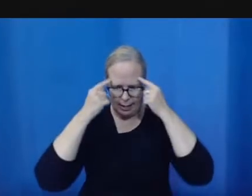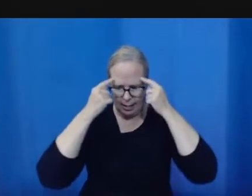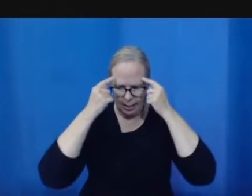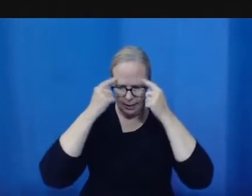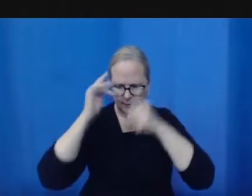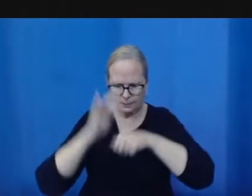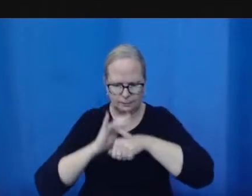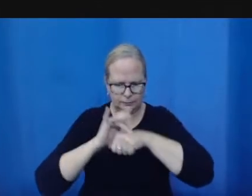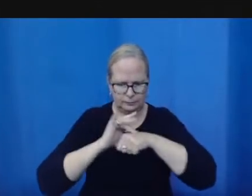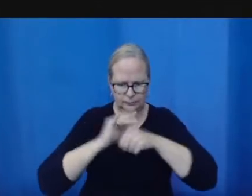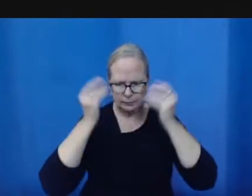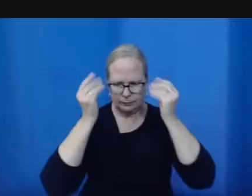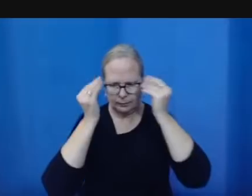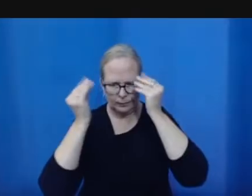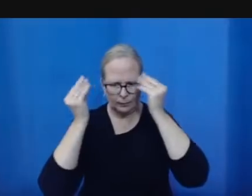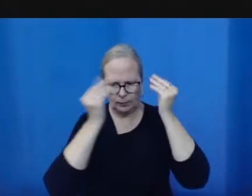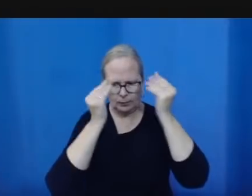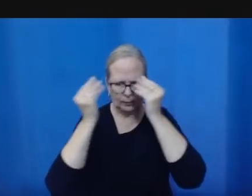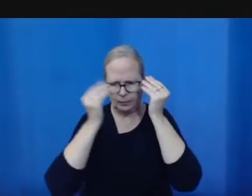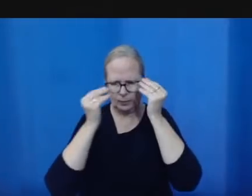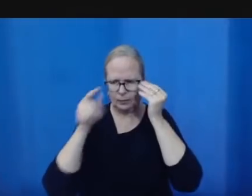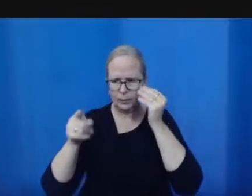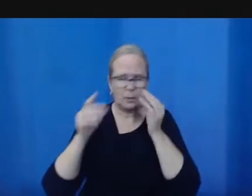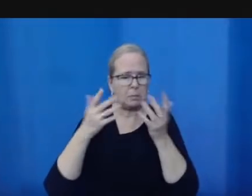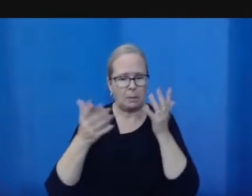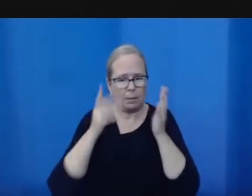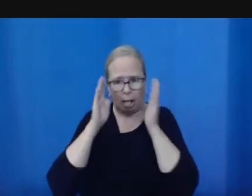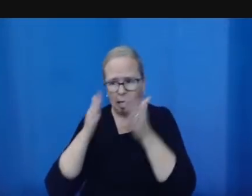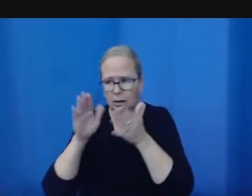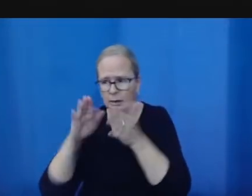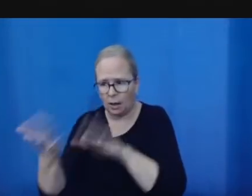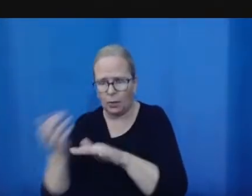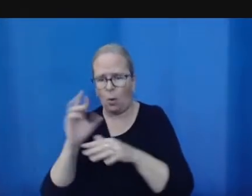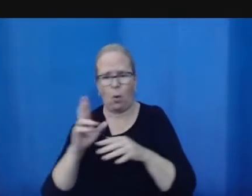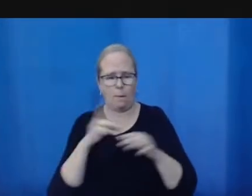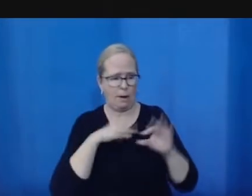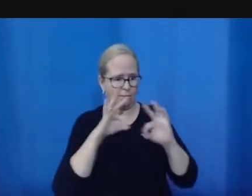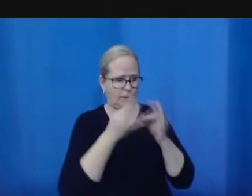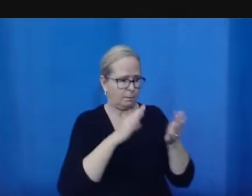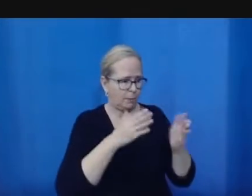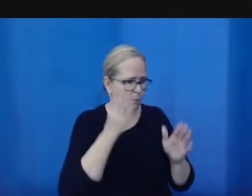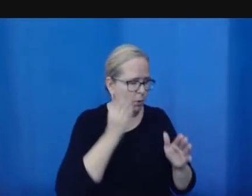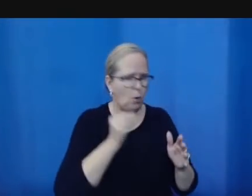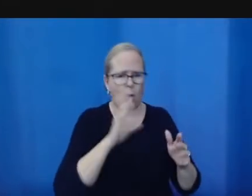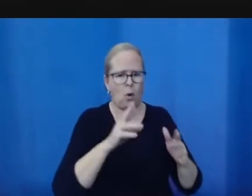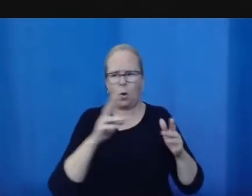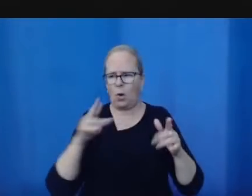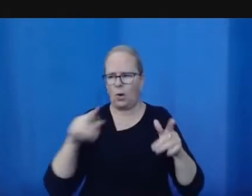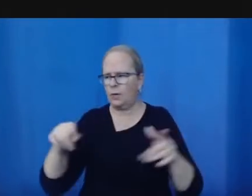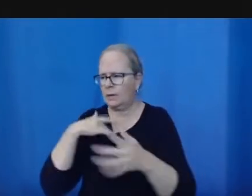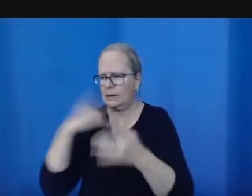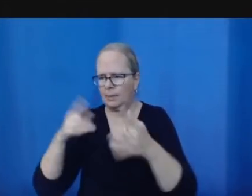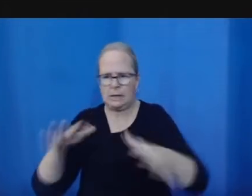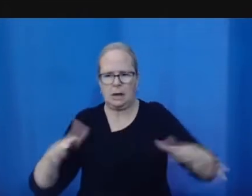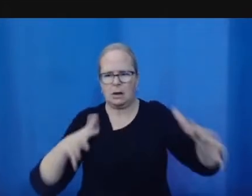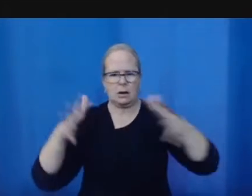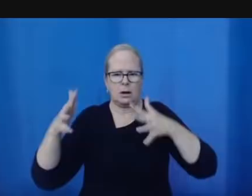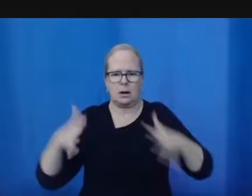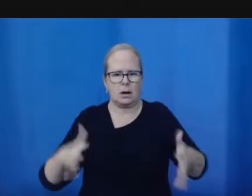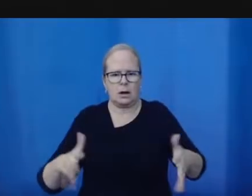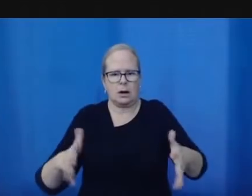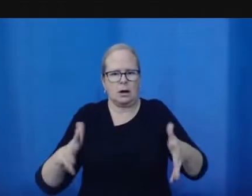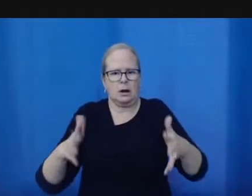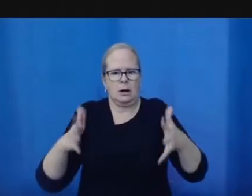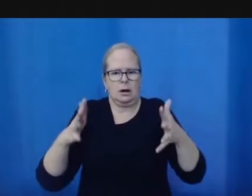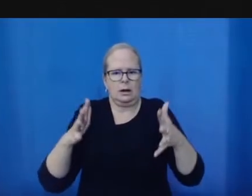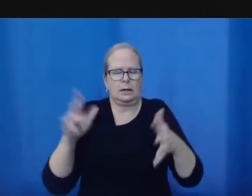being anxious about that. And you get this low sort of sustained mood where you're not rallying, you're